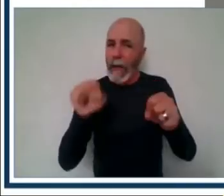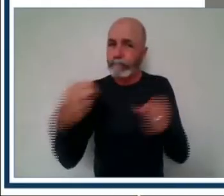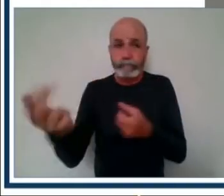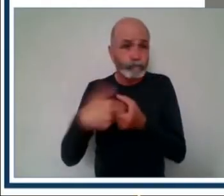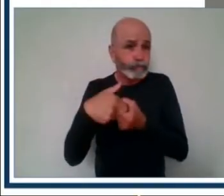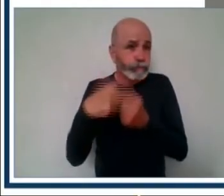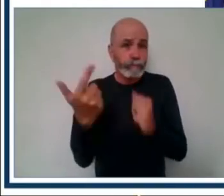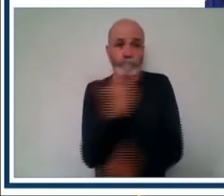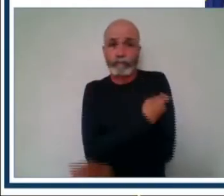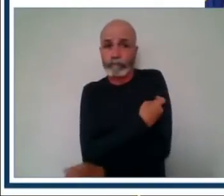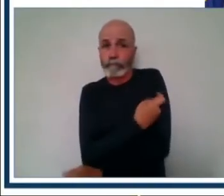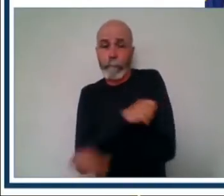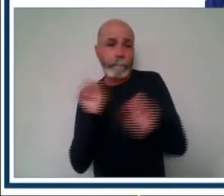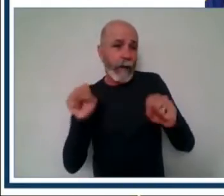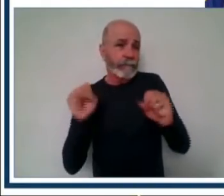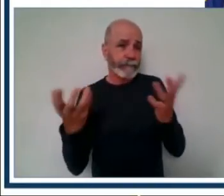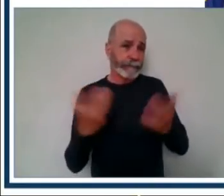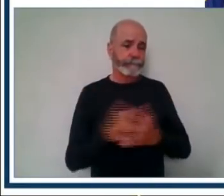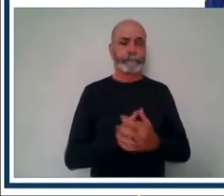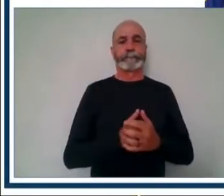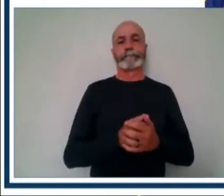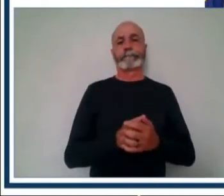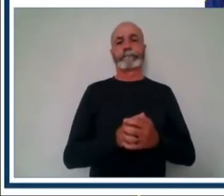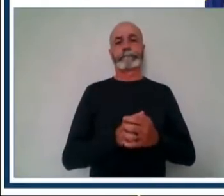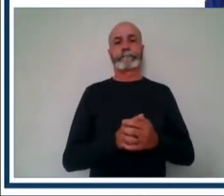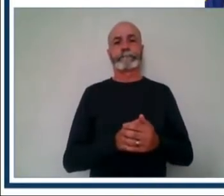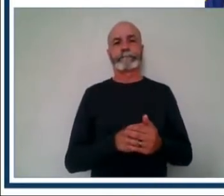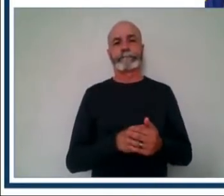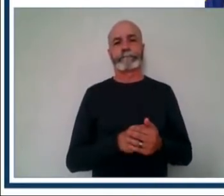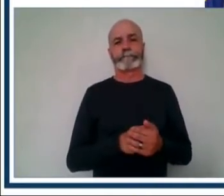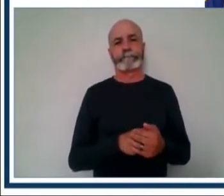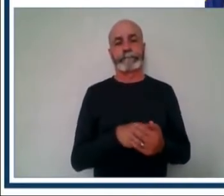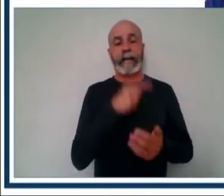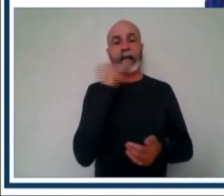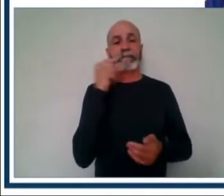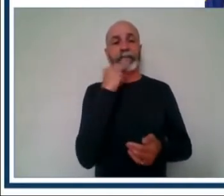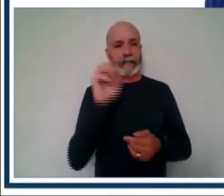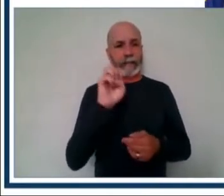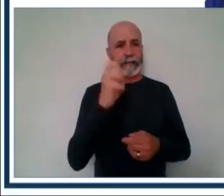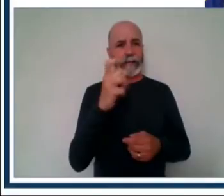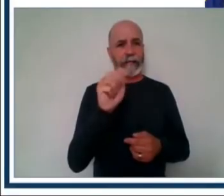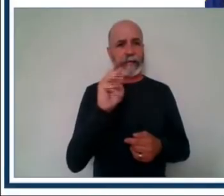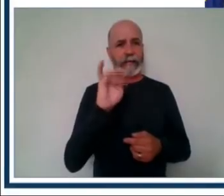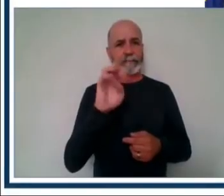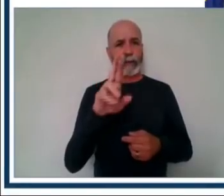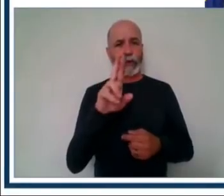June. Next, we have the Halifax Examiner, Tim Bousquet. Tim, go ahead.